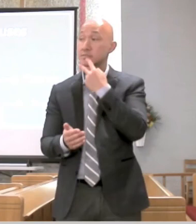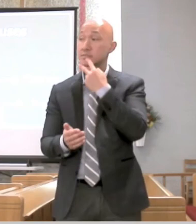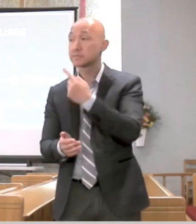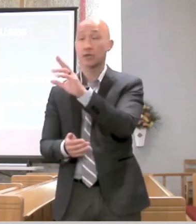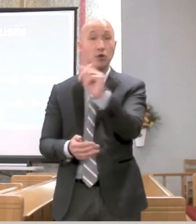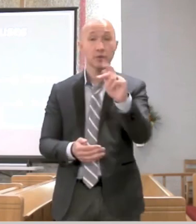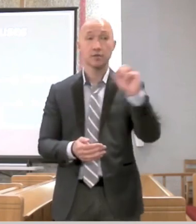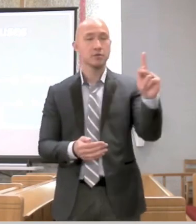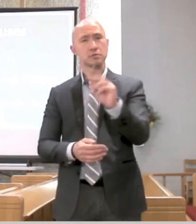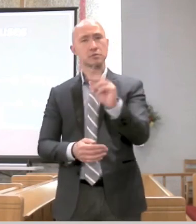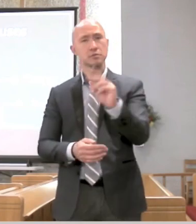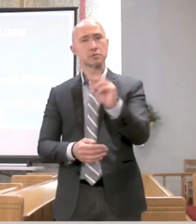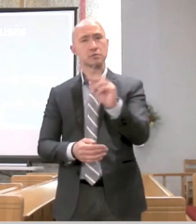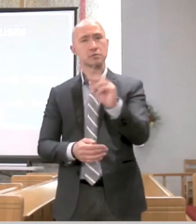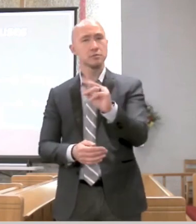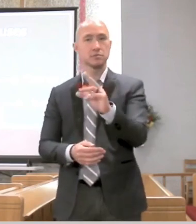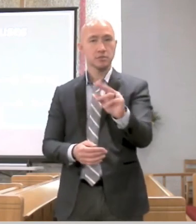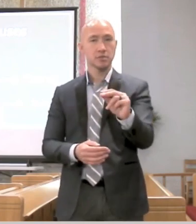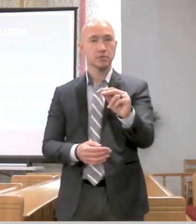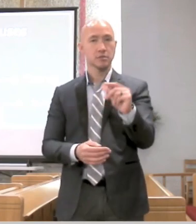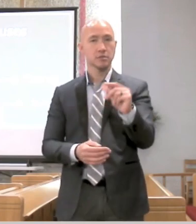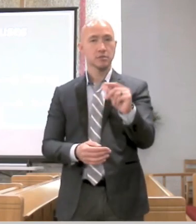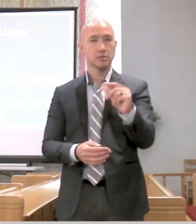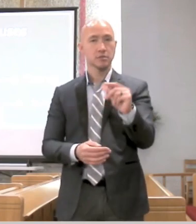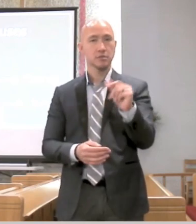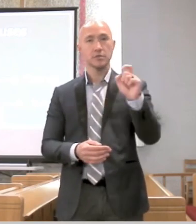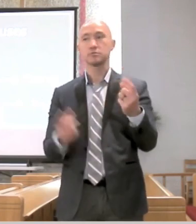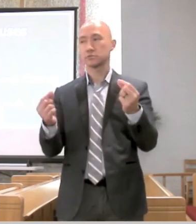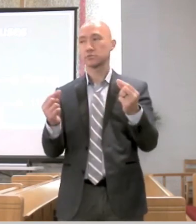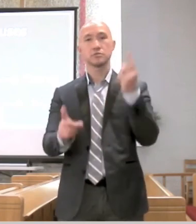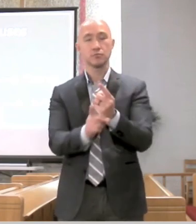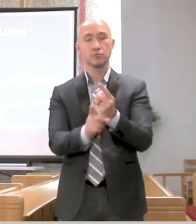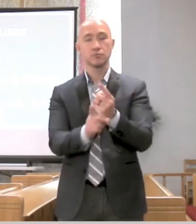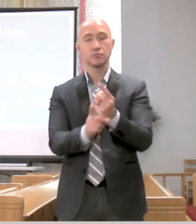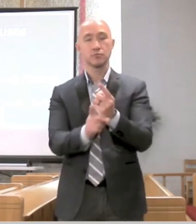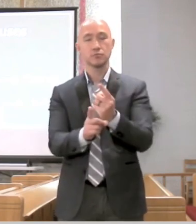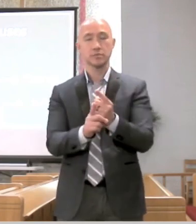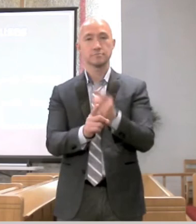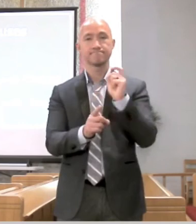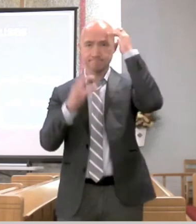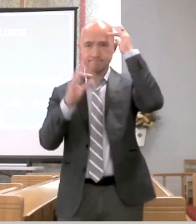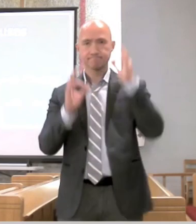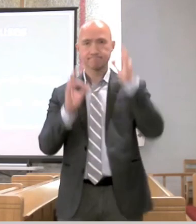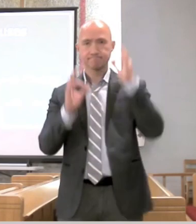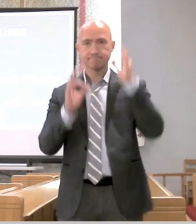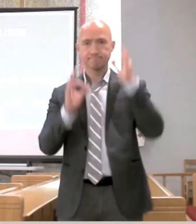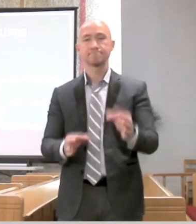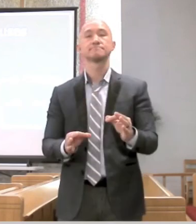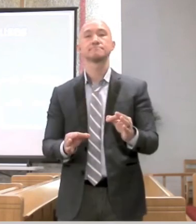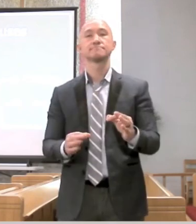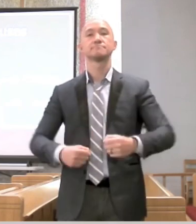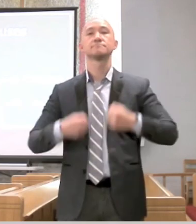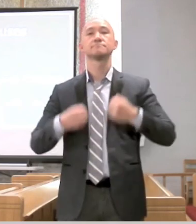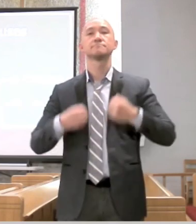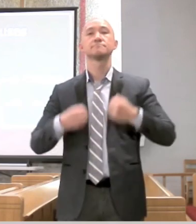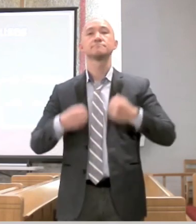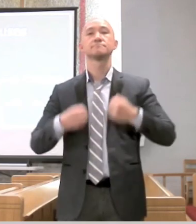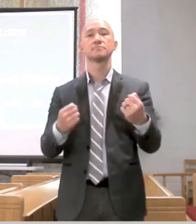the lawbreakers, the immoral, the ungodly. Yeah, be stern, be serious, but